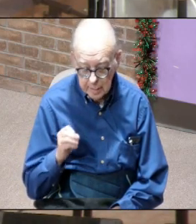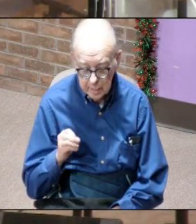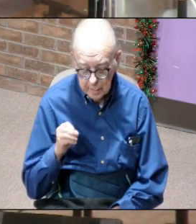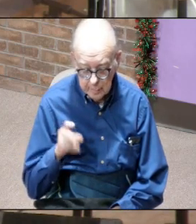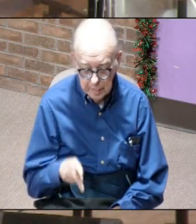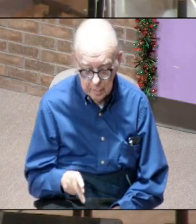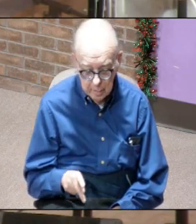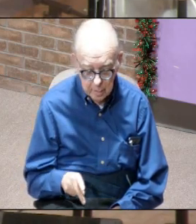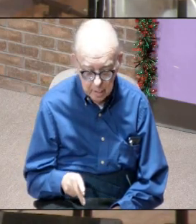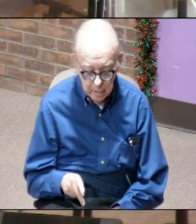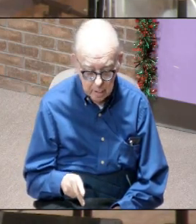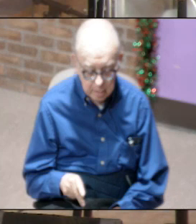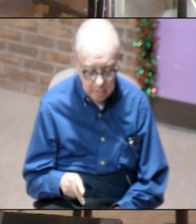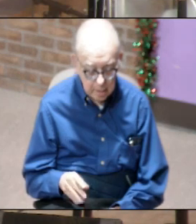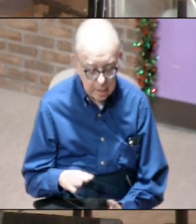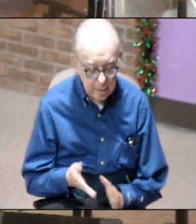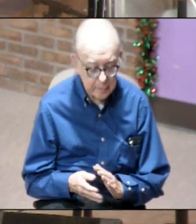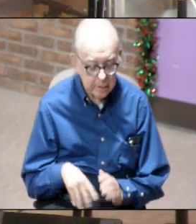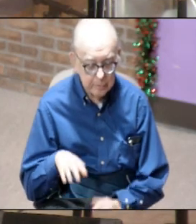it now becomes a 50-50.